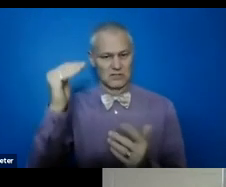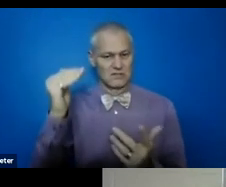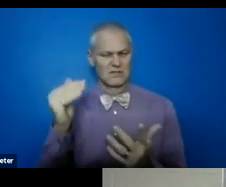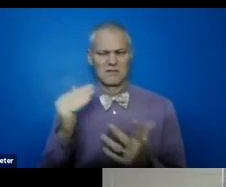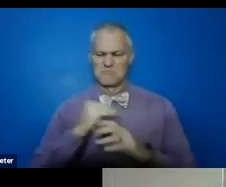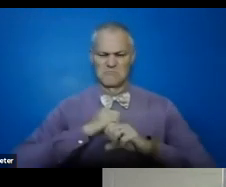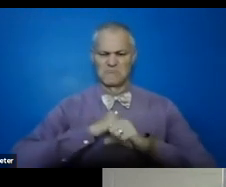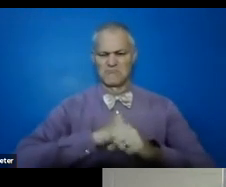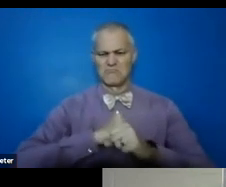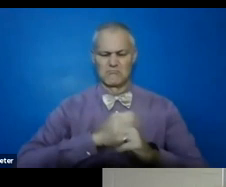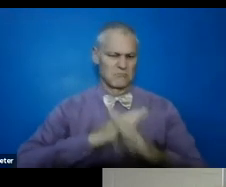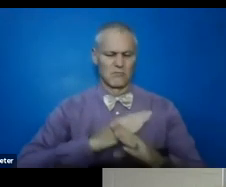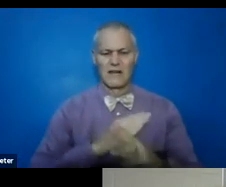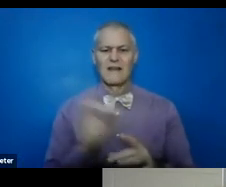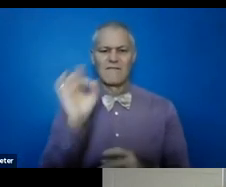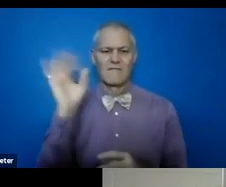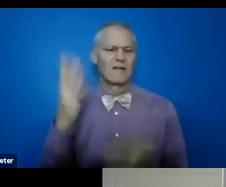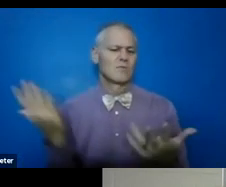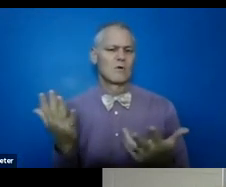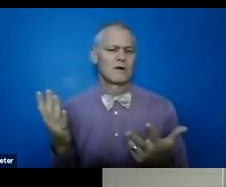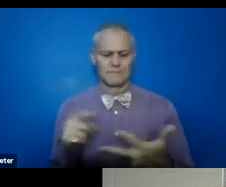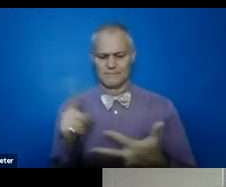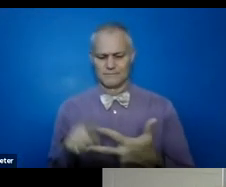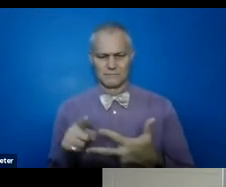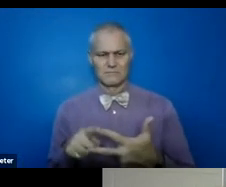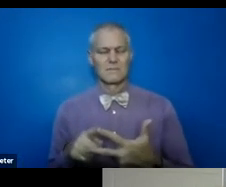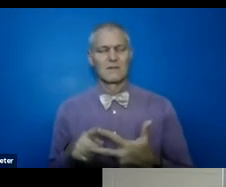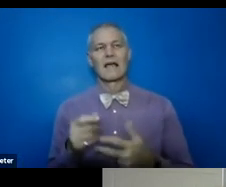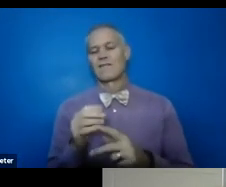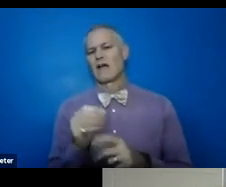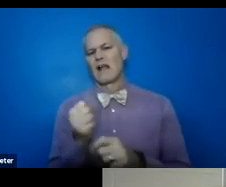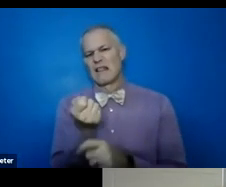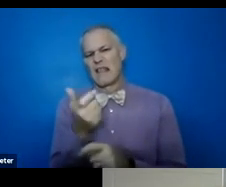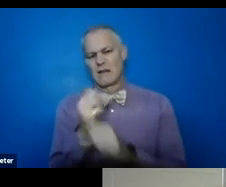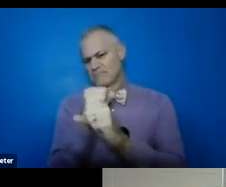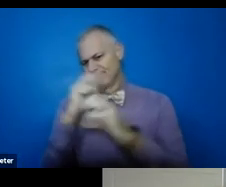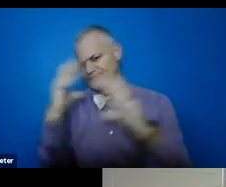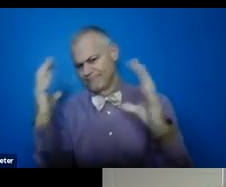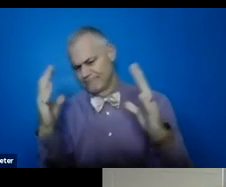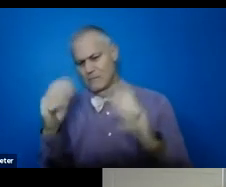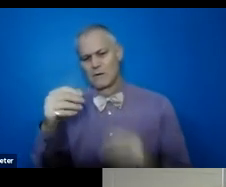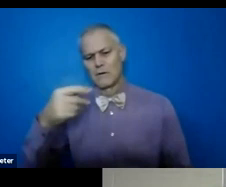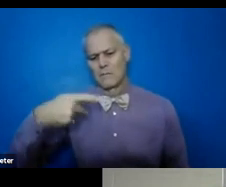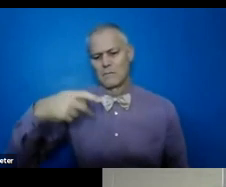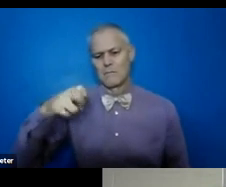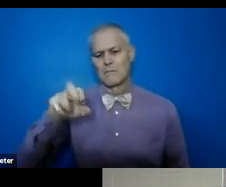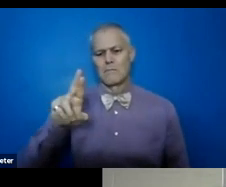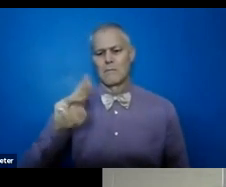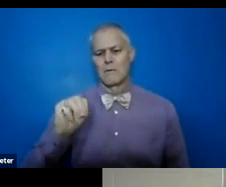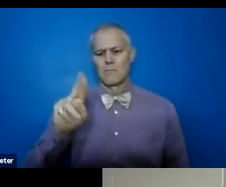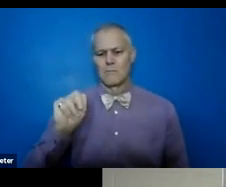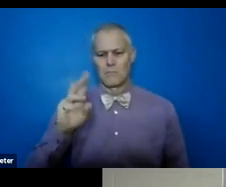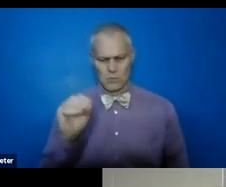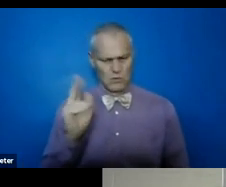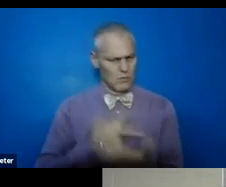violence? Then the second will be, I do want to give you a glimpse into how does Promundo's programs actually try